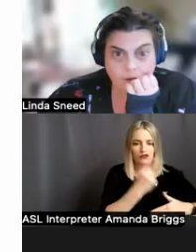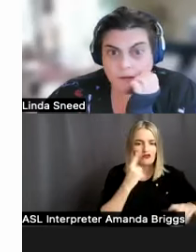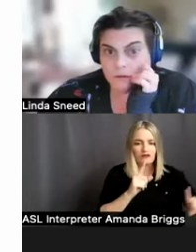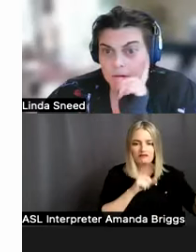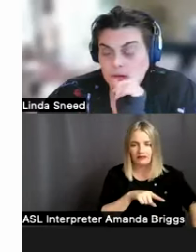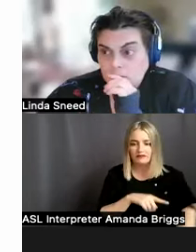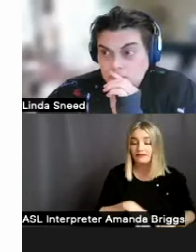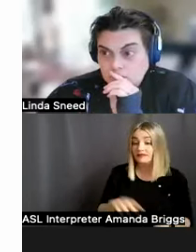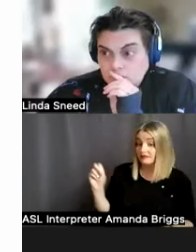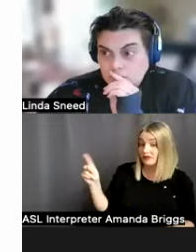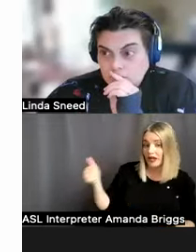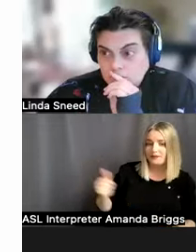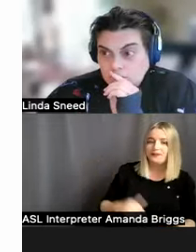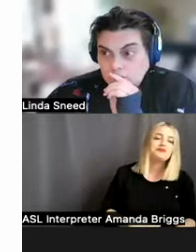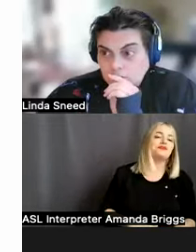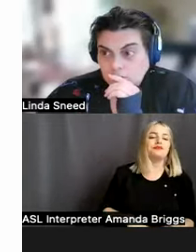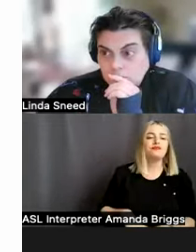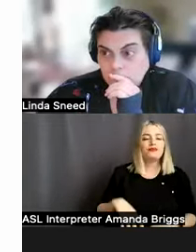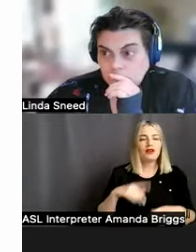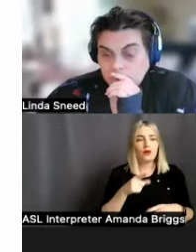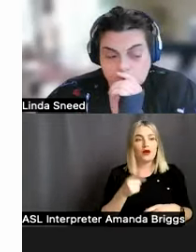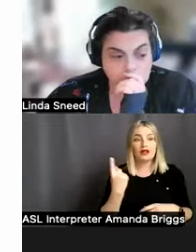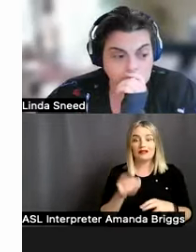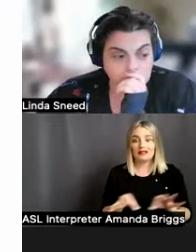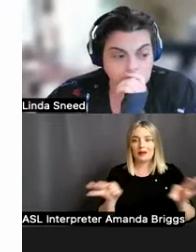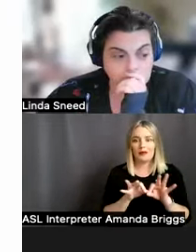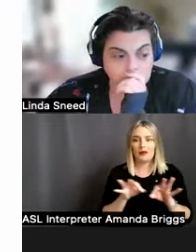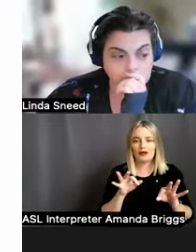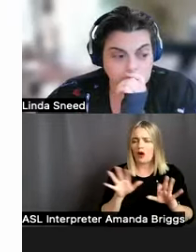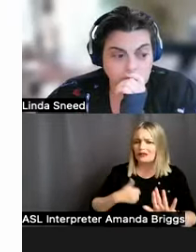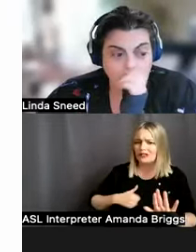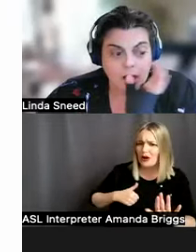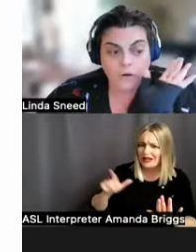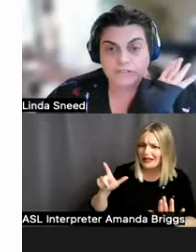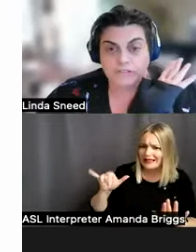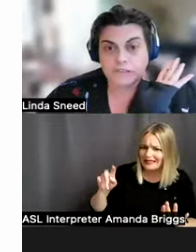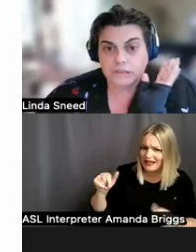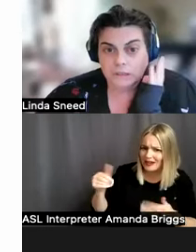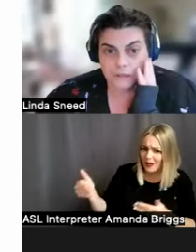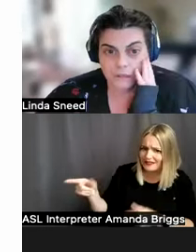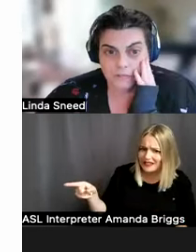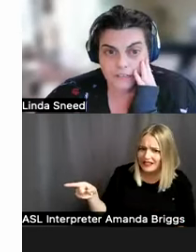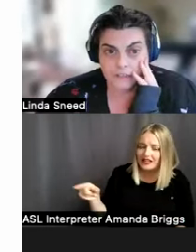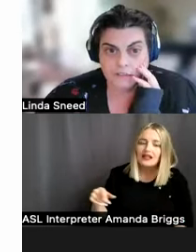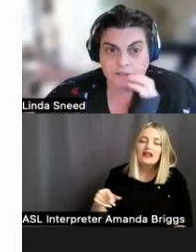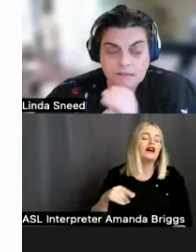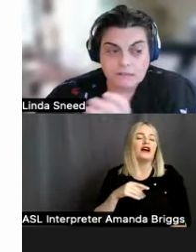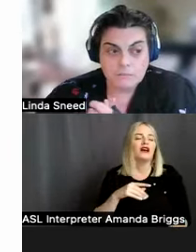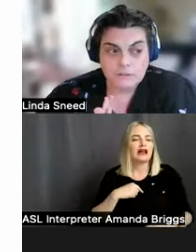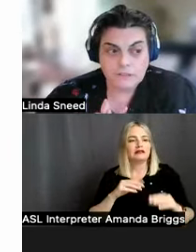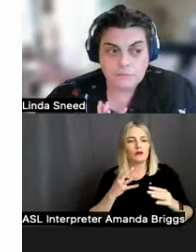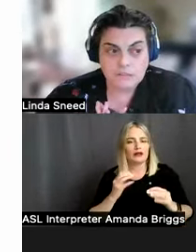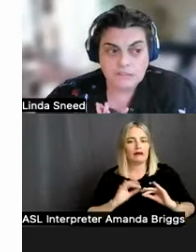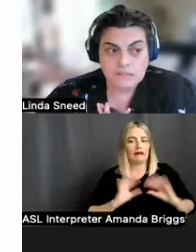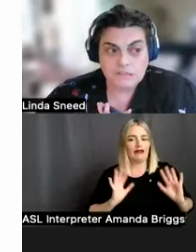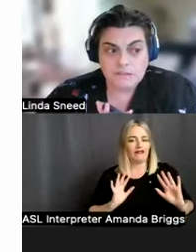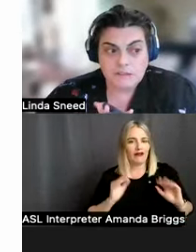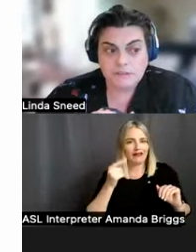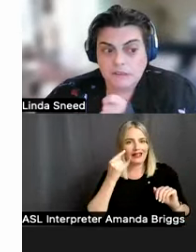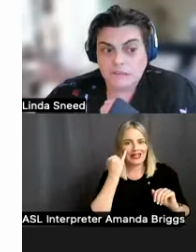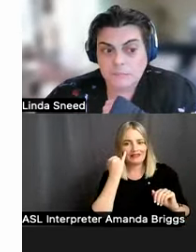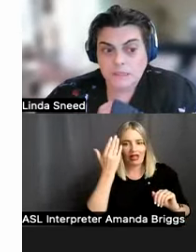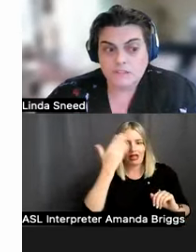one that I think is an important change to make sure I take a little time. Oh, sorry. Go ahead, Linda. Well, I was just going to clarify in case folks had missed this,